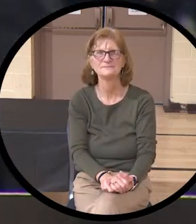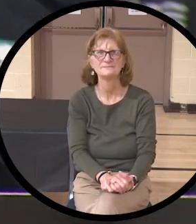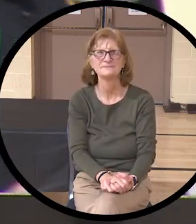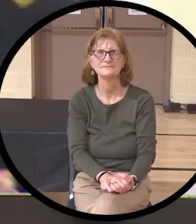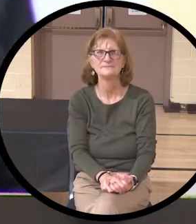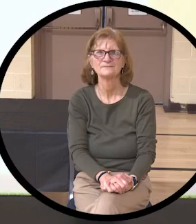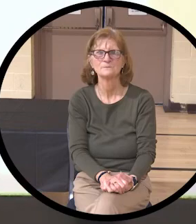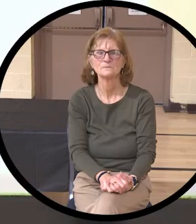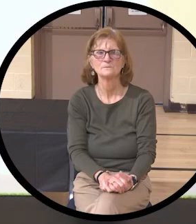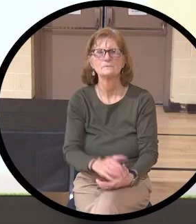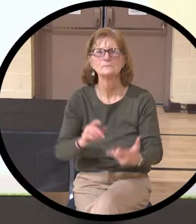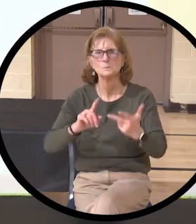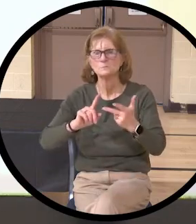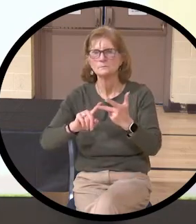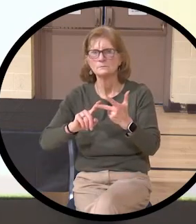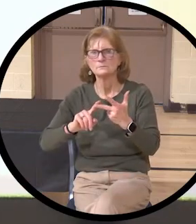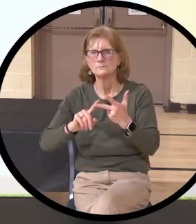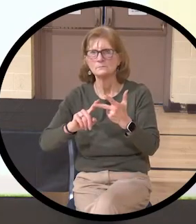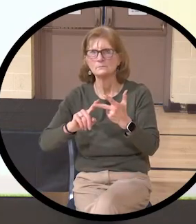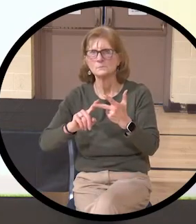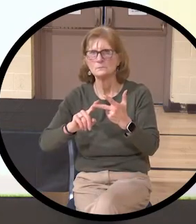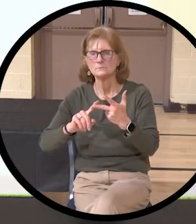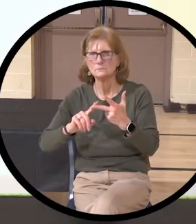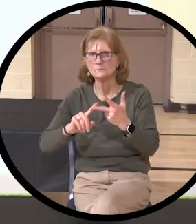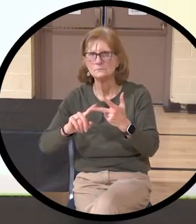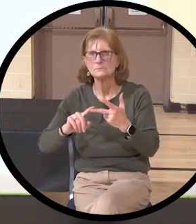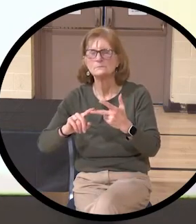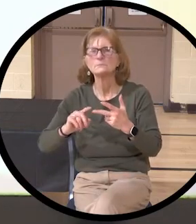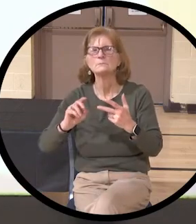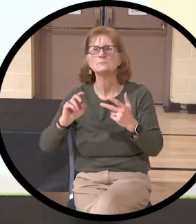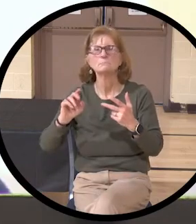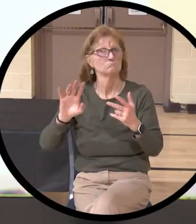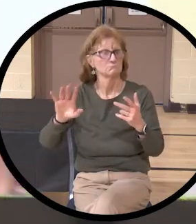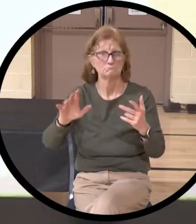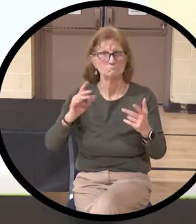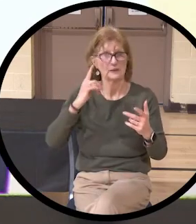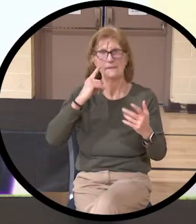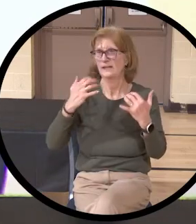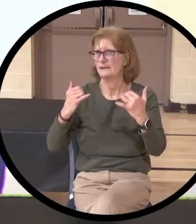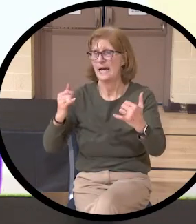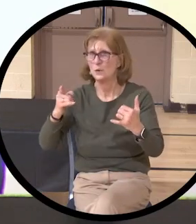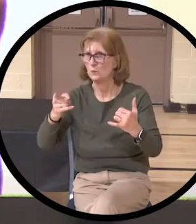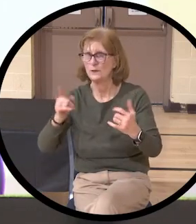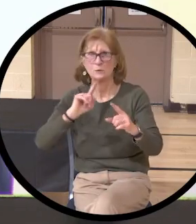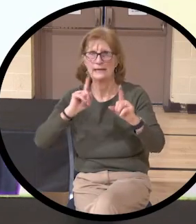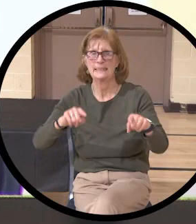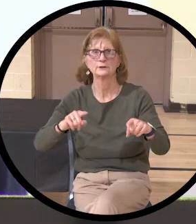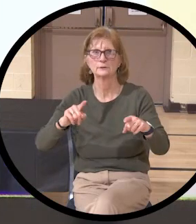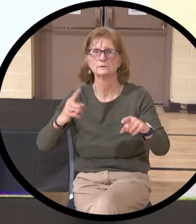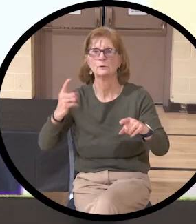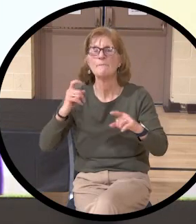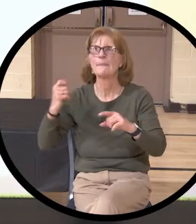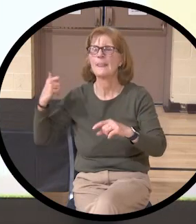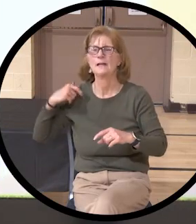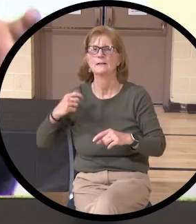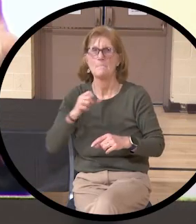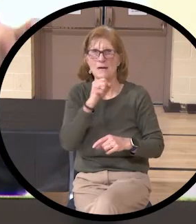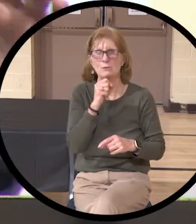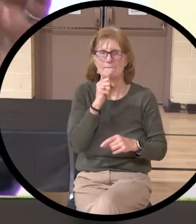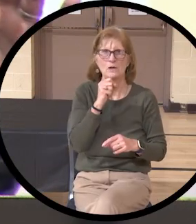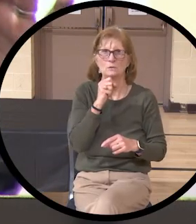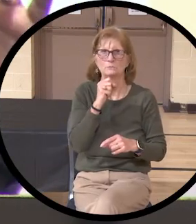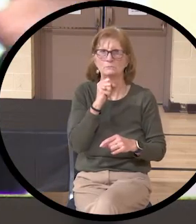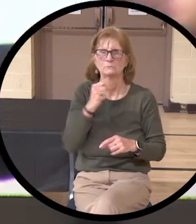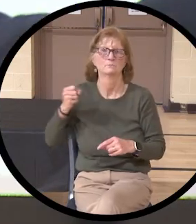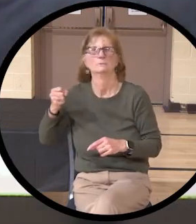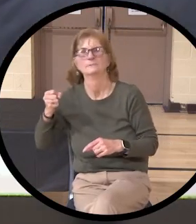So I think we'll move into questions. This microphone, unfortunately, needs to kind of